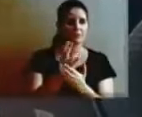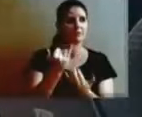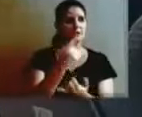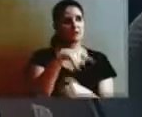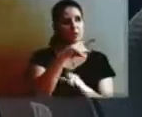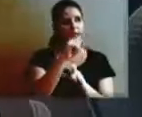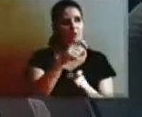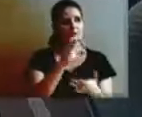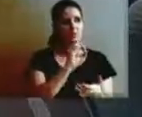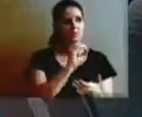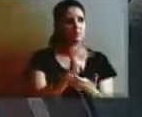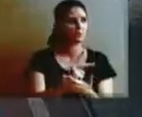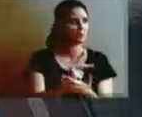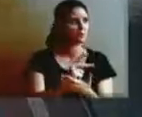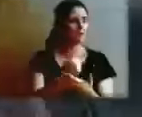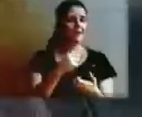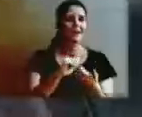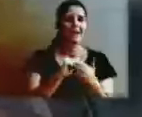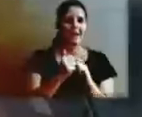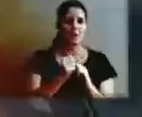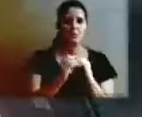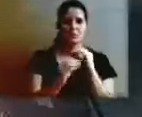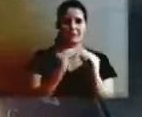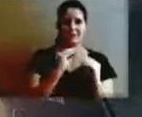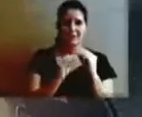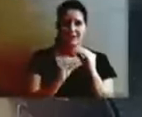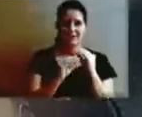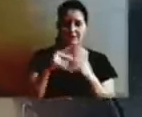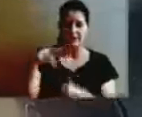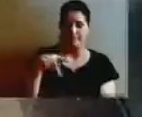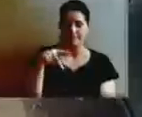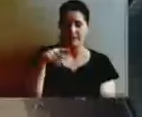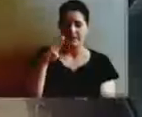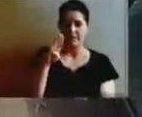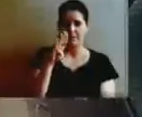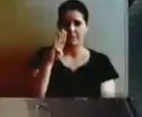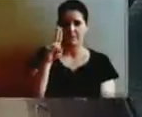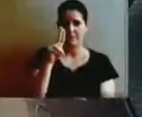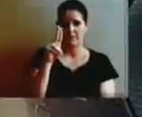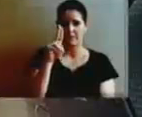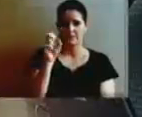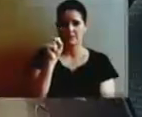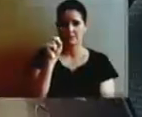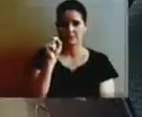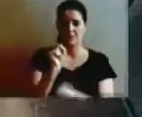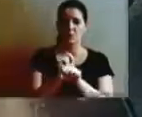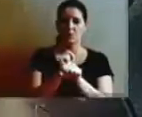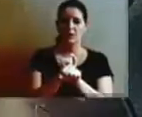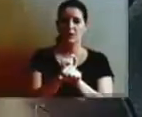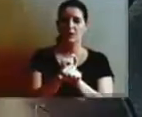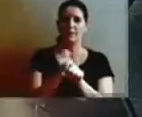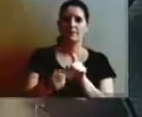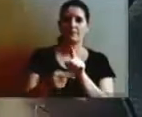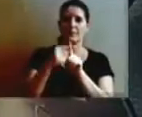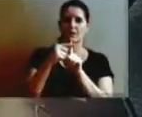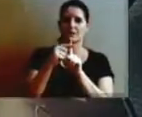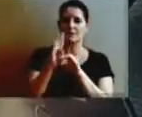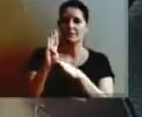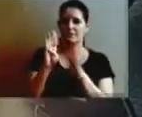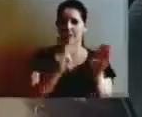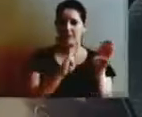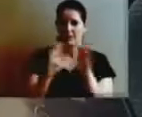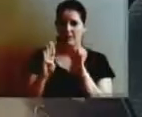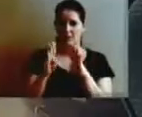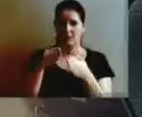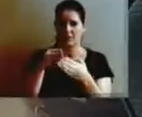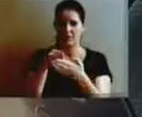that disproportionality. And this PBIS work, it's called, the Positive Behavior Intervention System, is a key component of